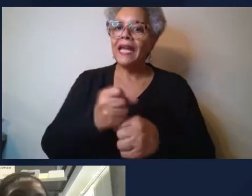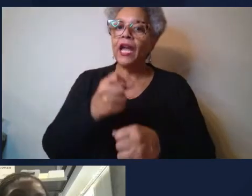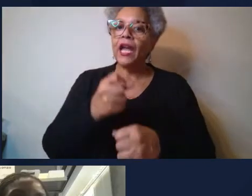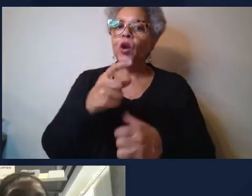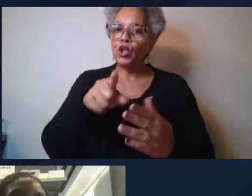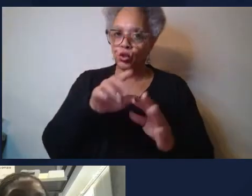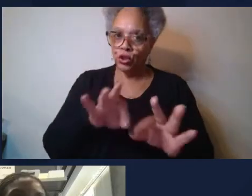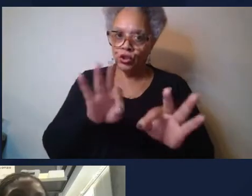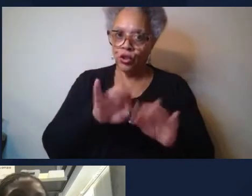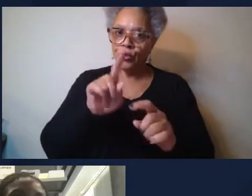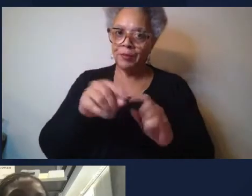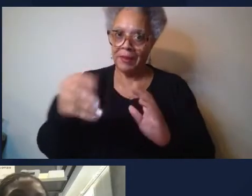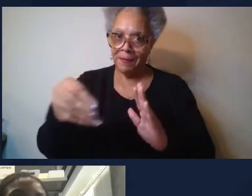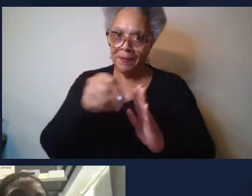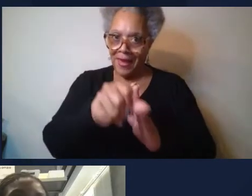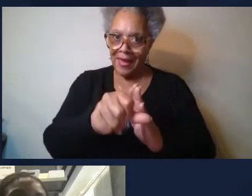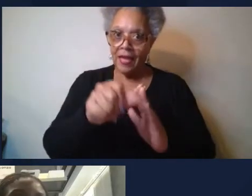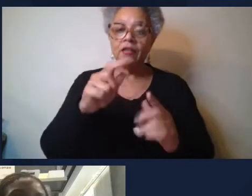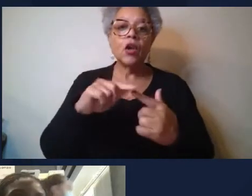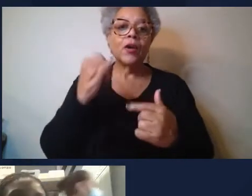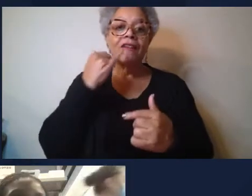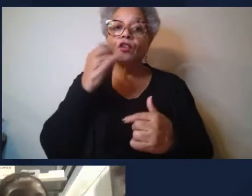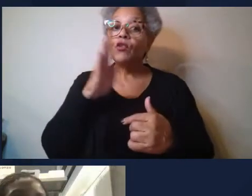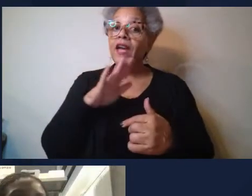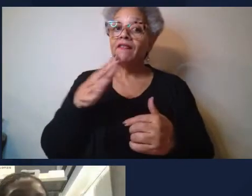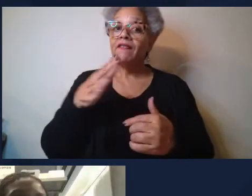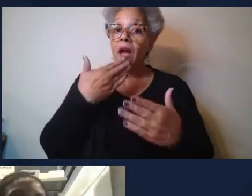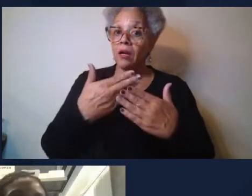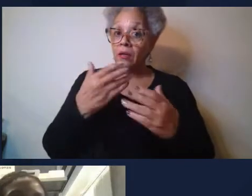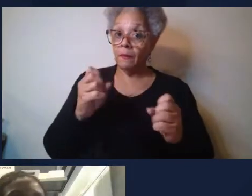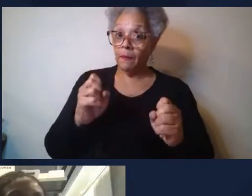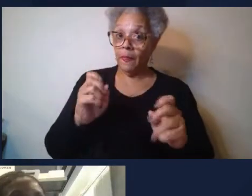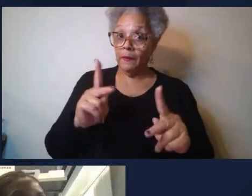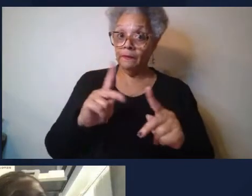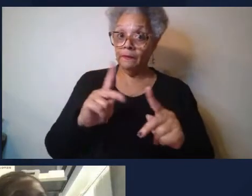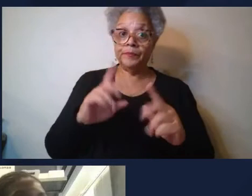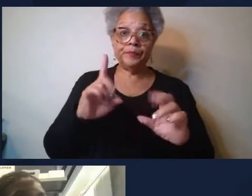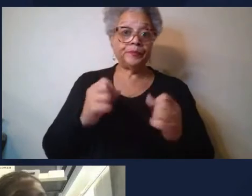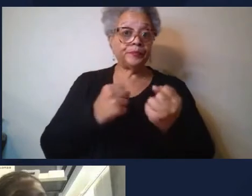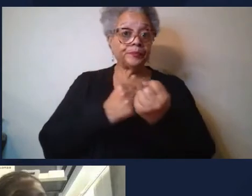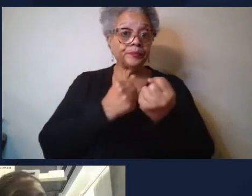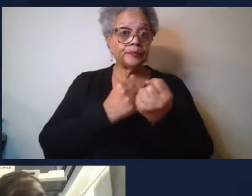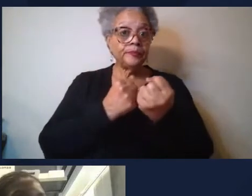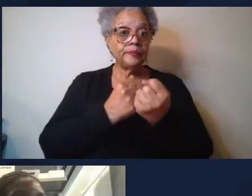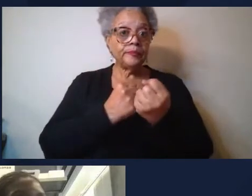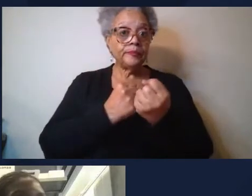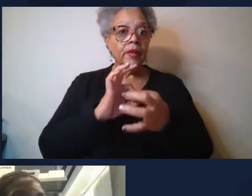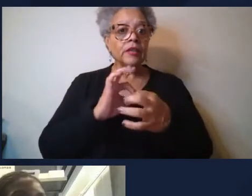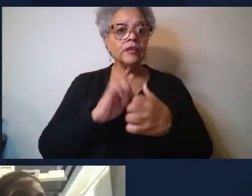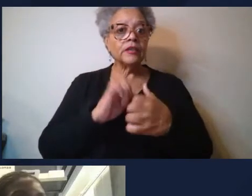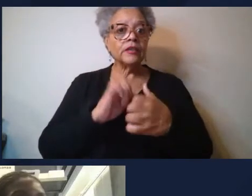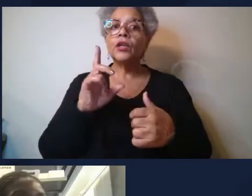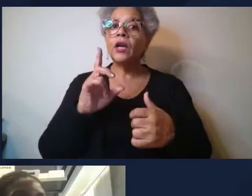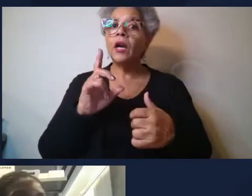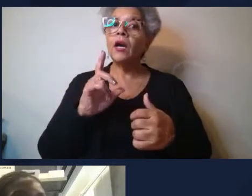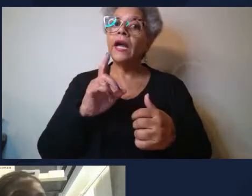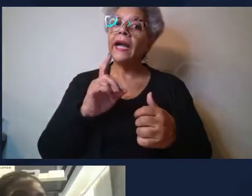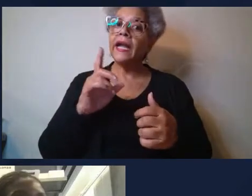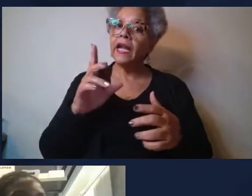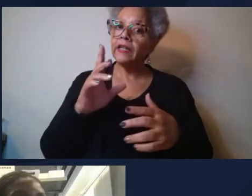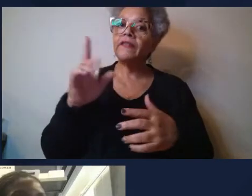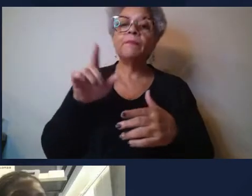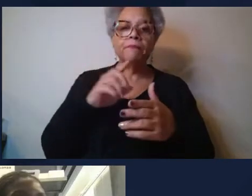deserve to be paid. And so if you ever have the opportunity to do sponsorships, do your research so that you're getting